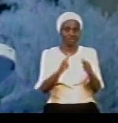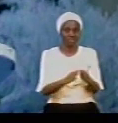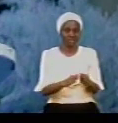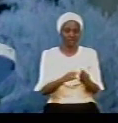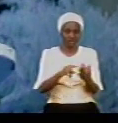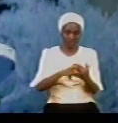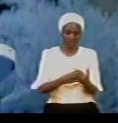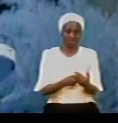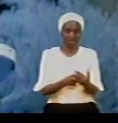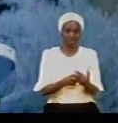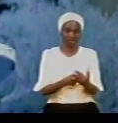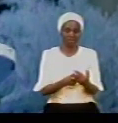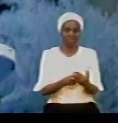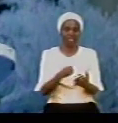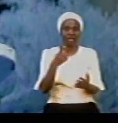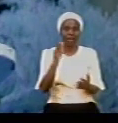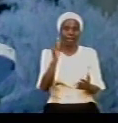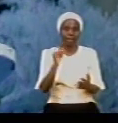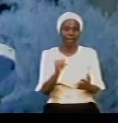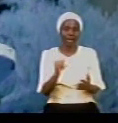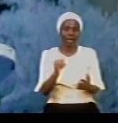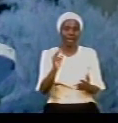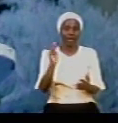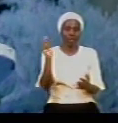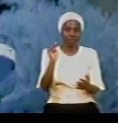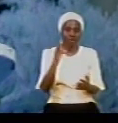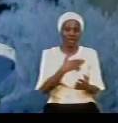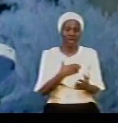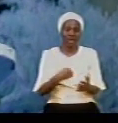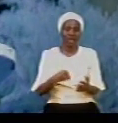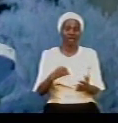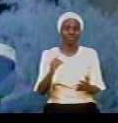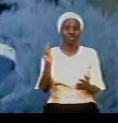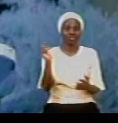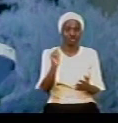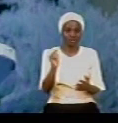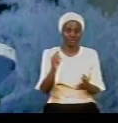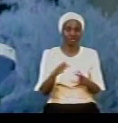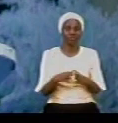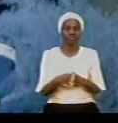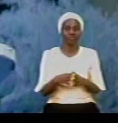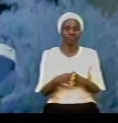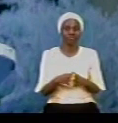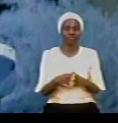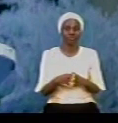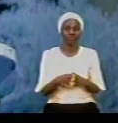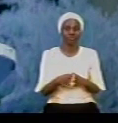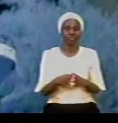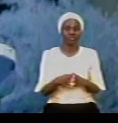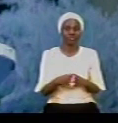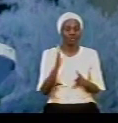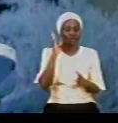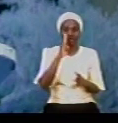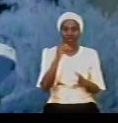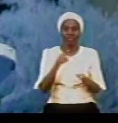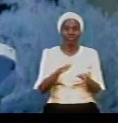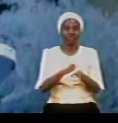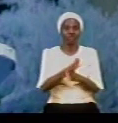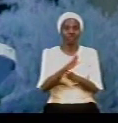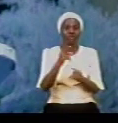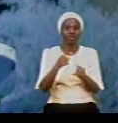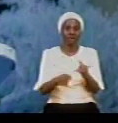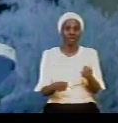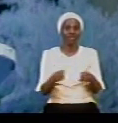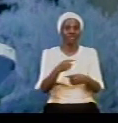Monday, Tuesday, will be the two last days. And we expect all ministers,